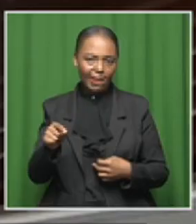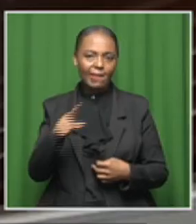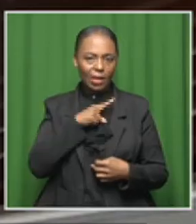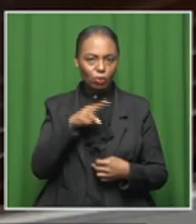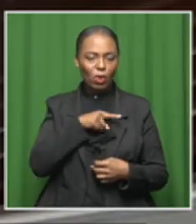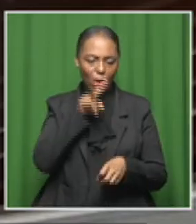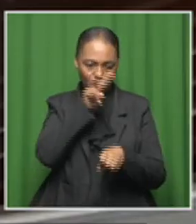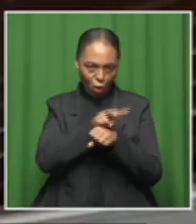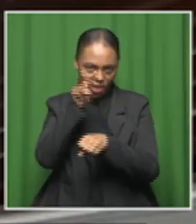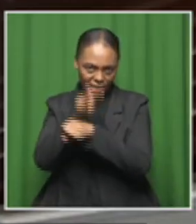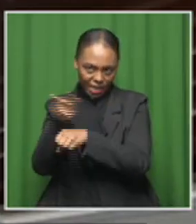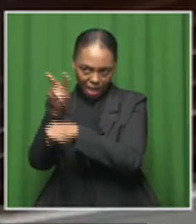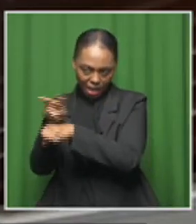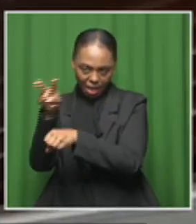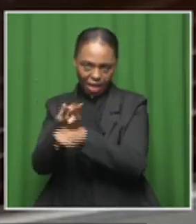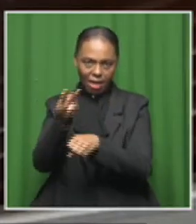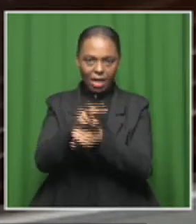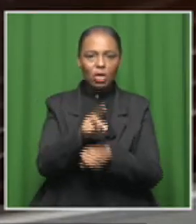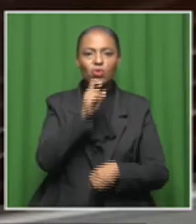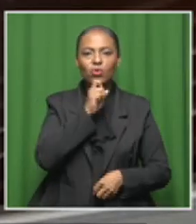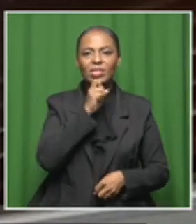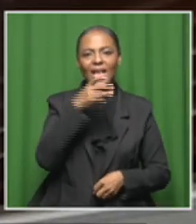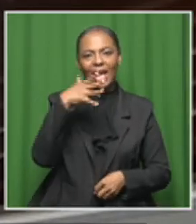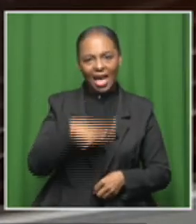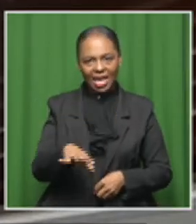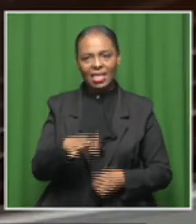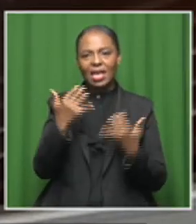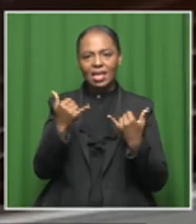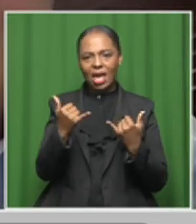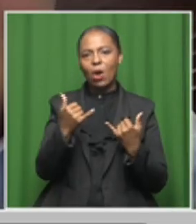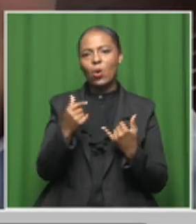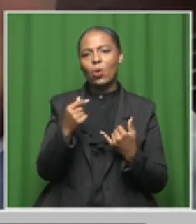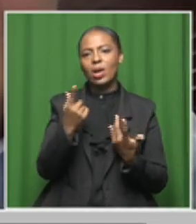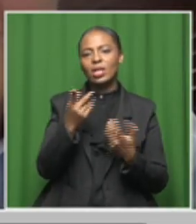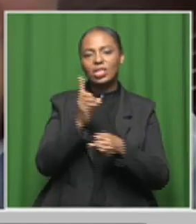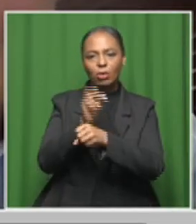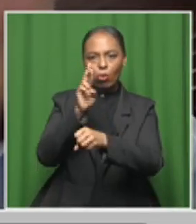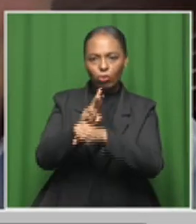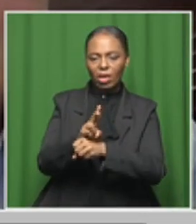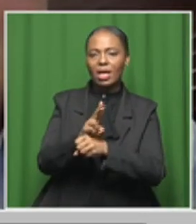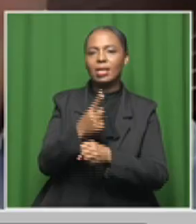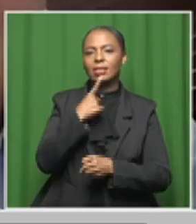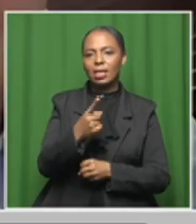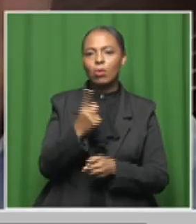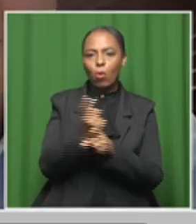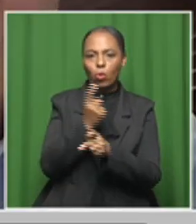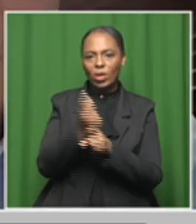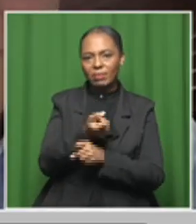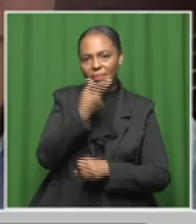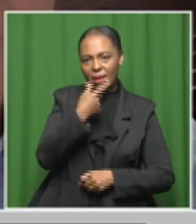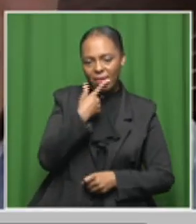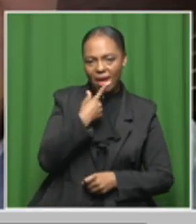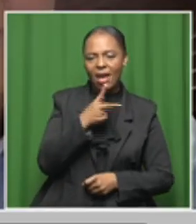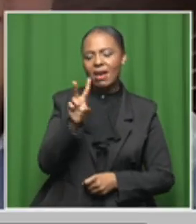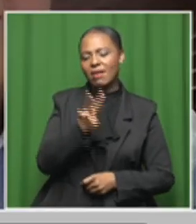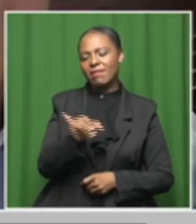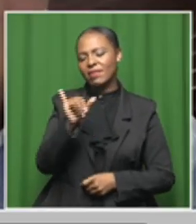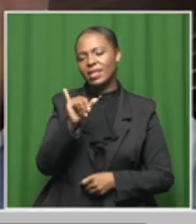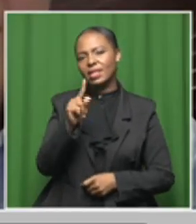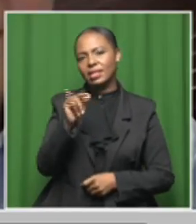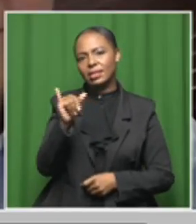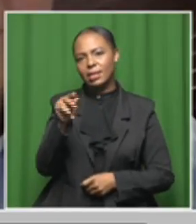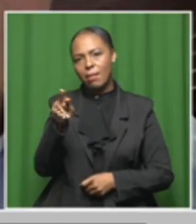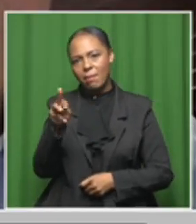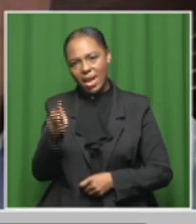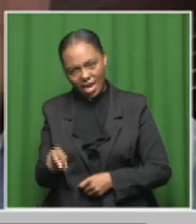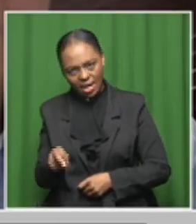this, using other methods like viral watch, where GPs are asked to take specimens and they can get more information on